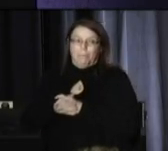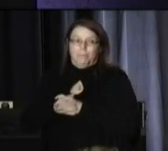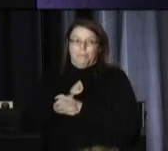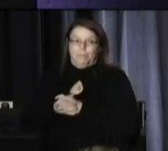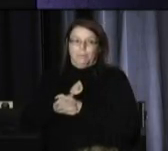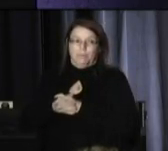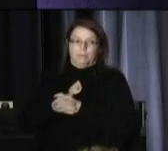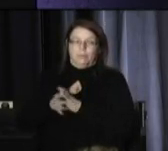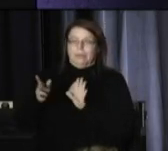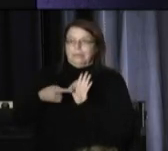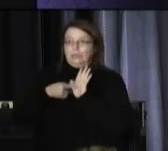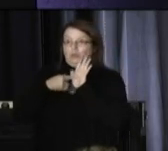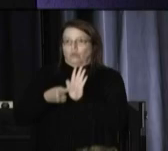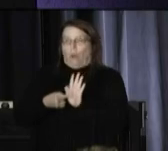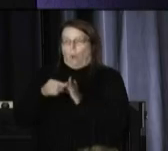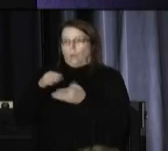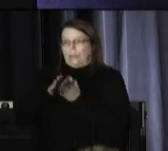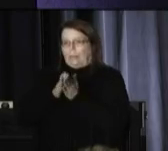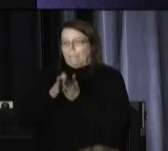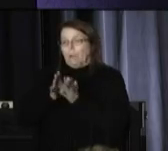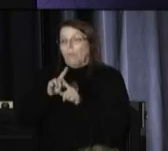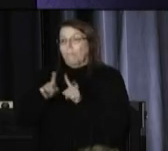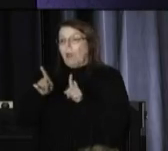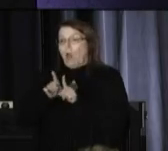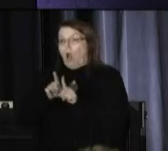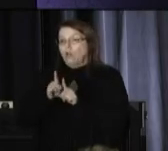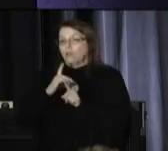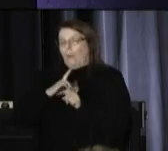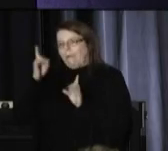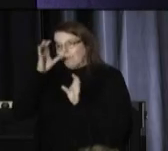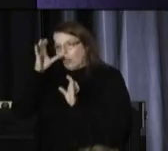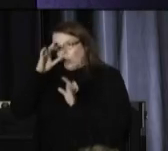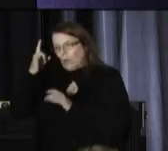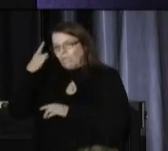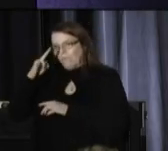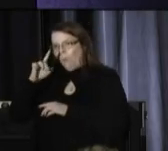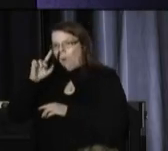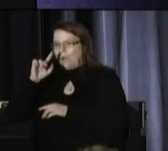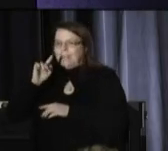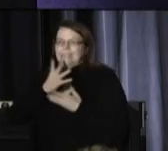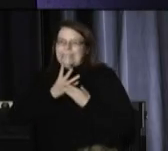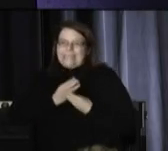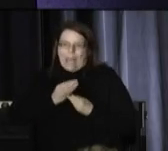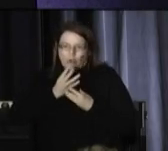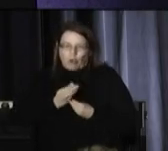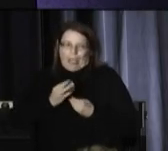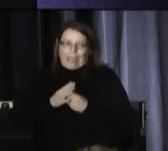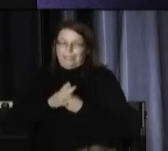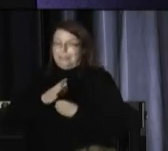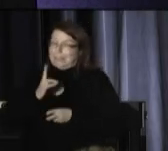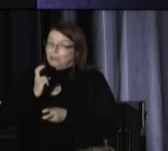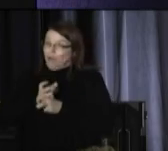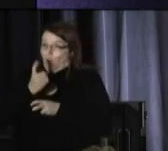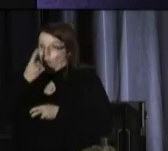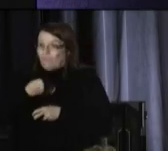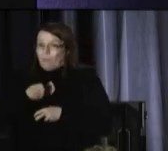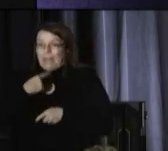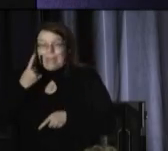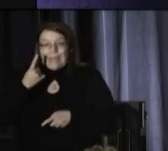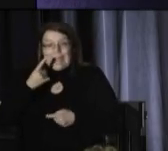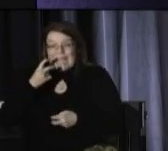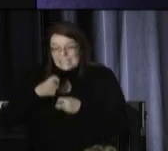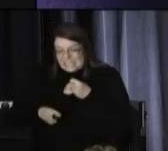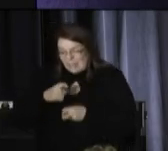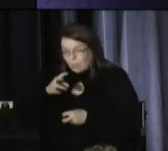revealed in my books, but also then my having to look for tenderness. And that is really hard for me, right? Because I cannot find, it's difficult to find